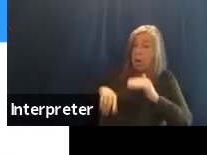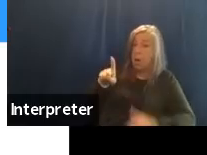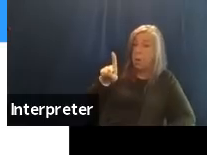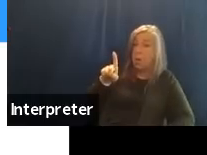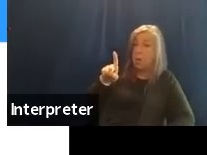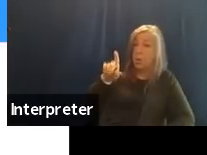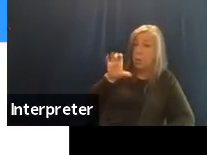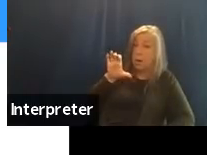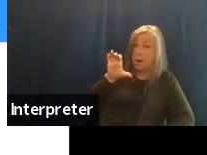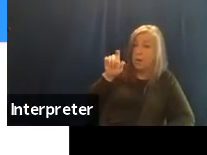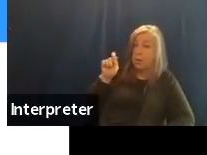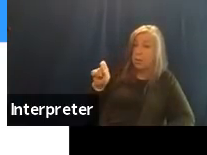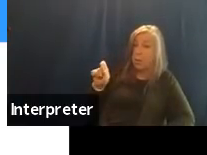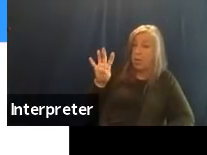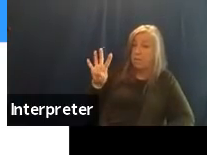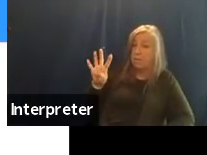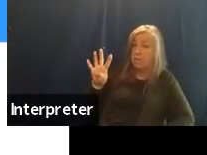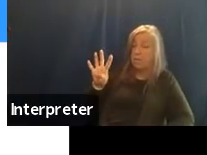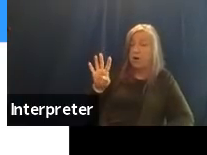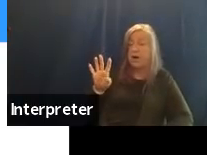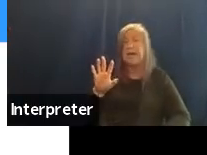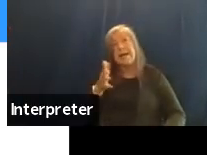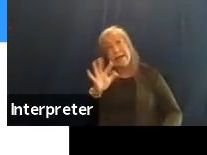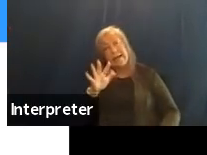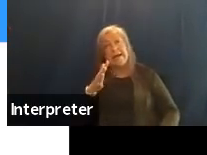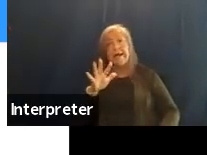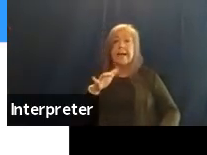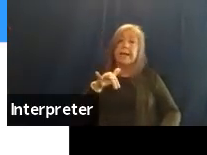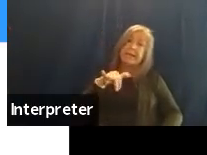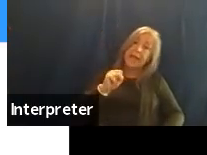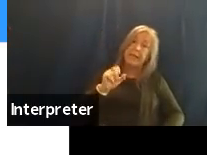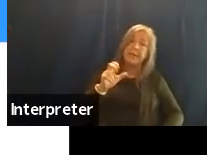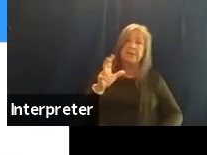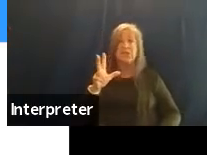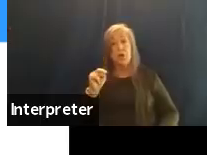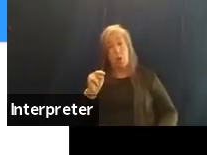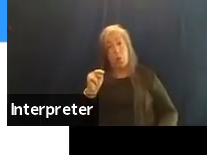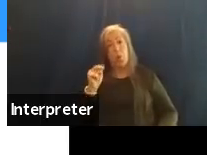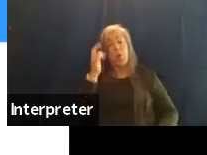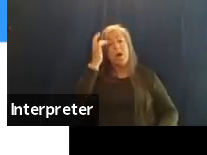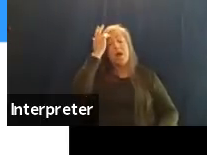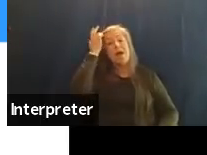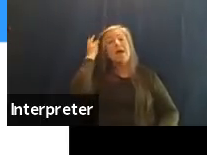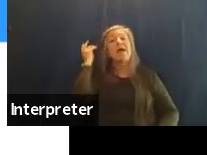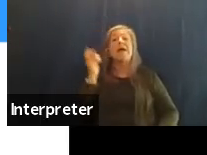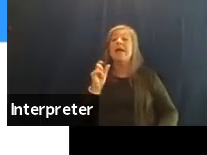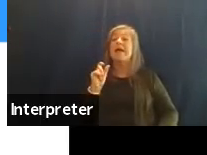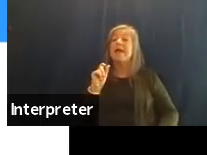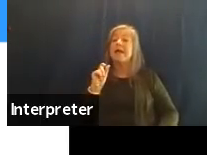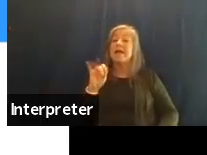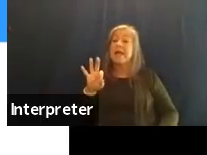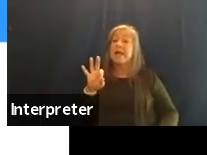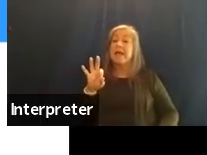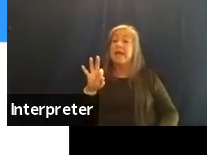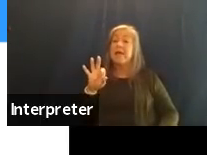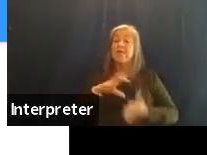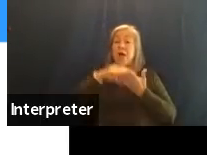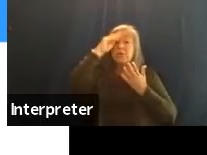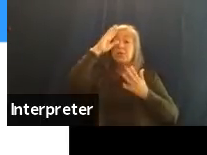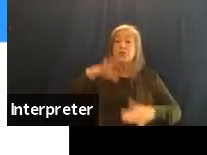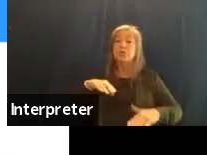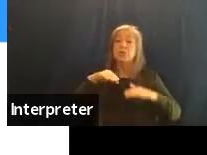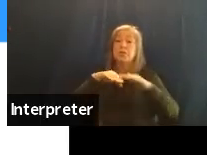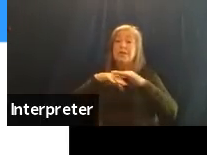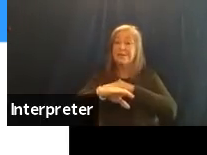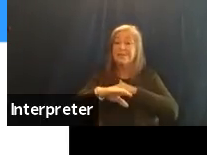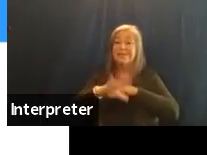no. Just because if a student comes to the door, and staff would be a different thing, that will be